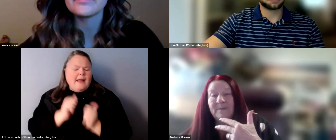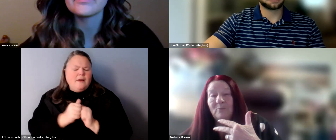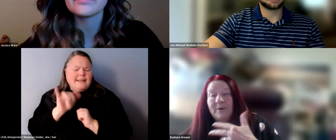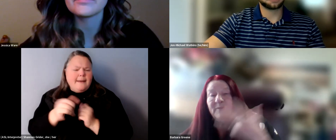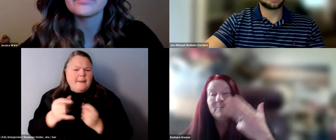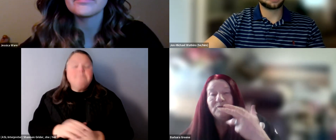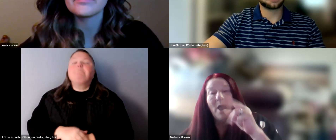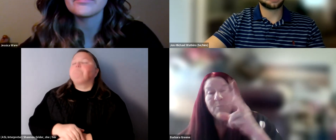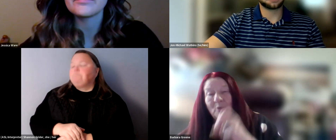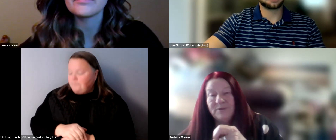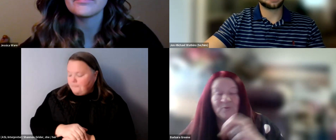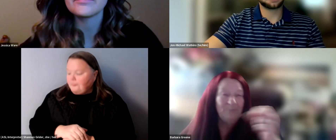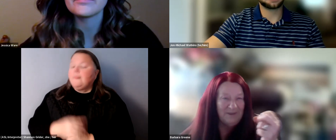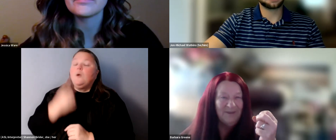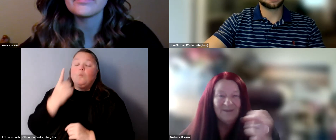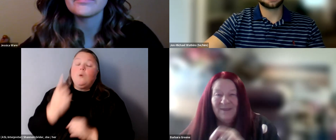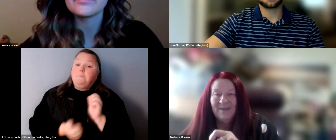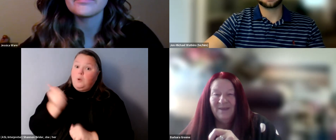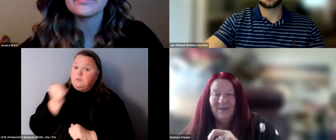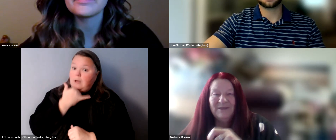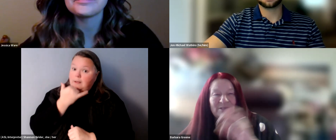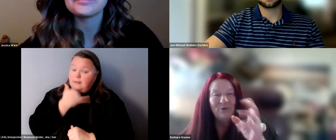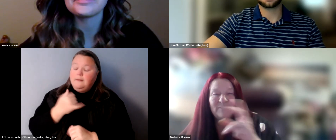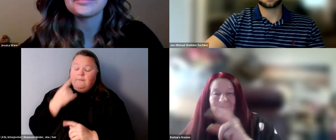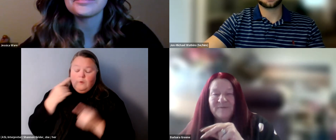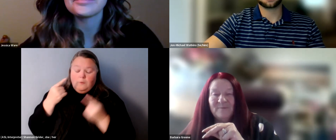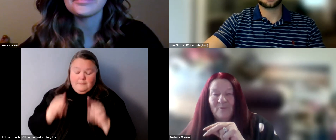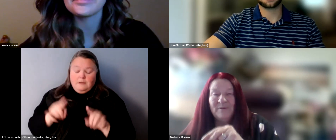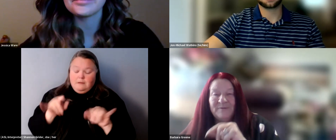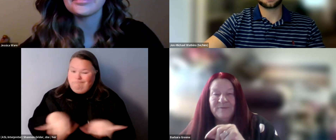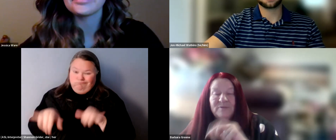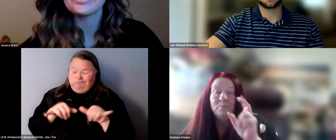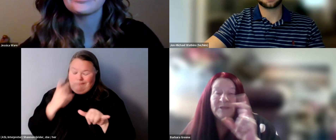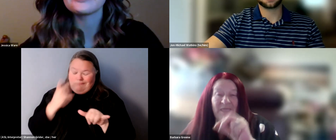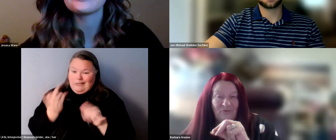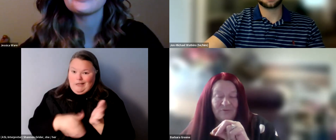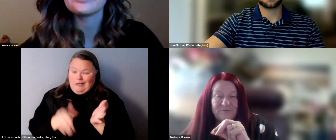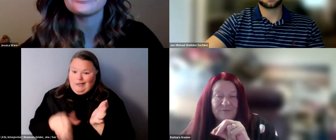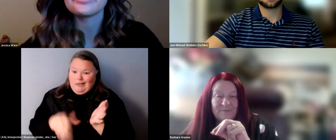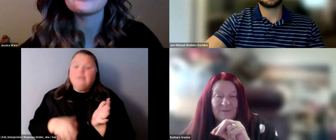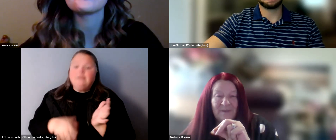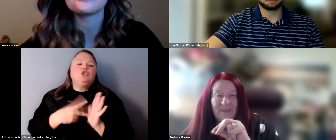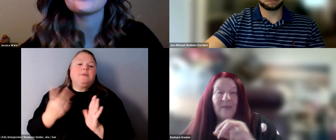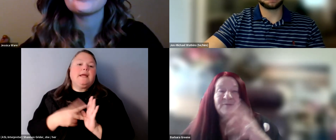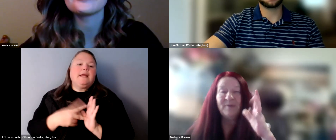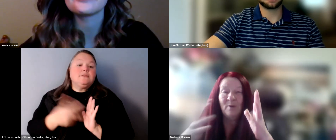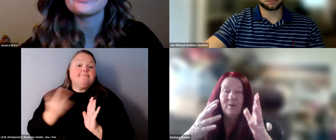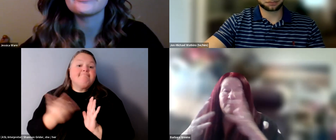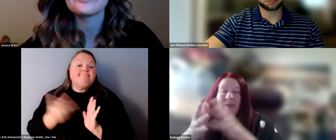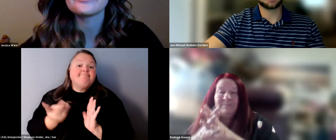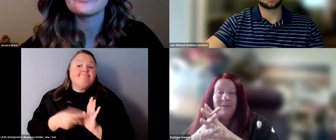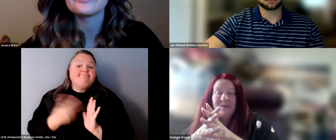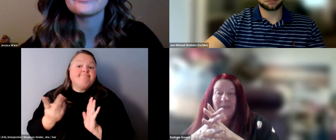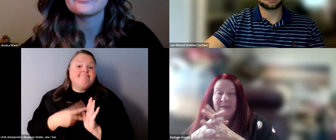of the most common ones for me in learning the system was duplications. And so